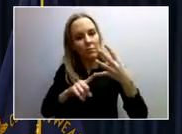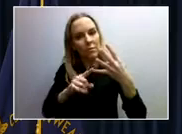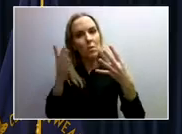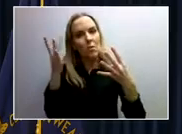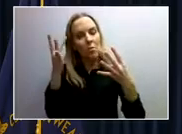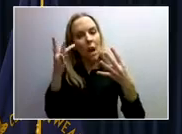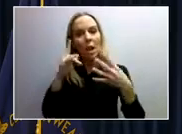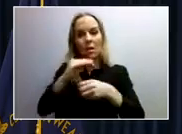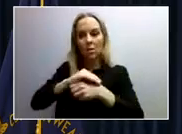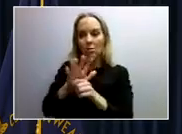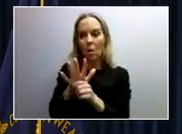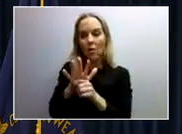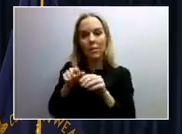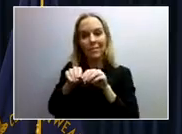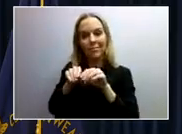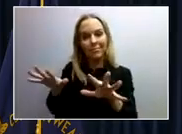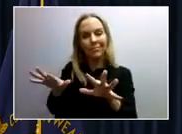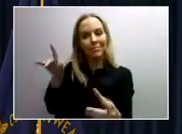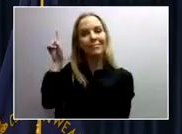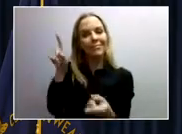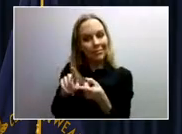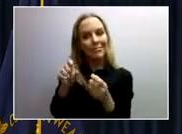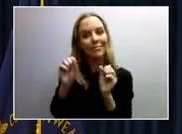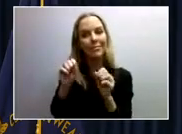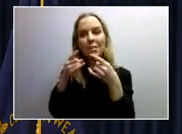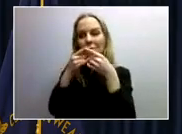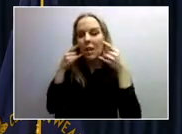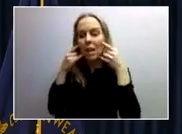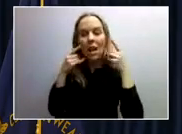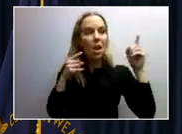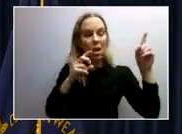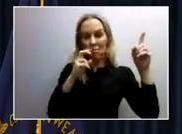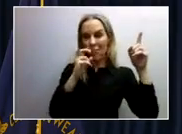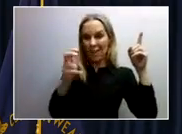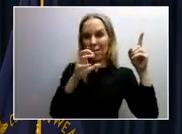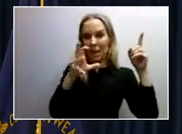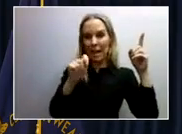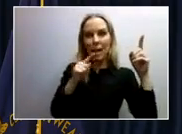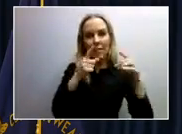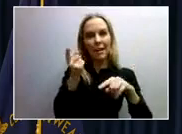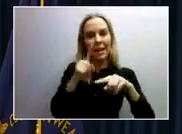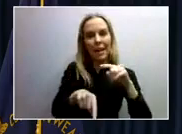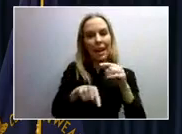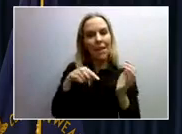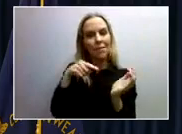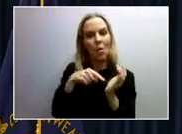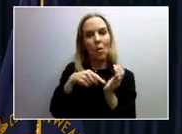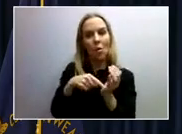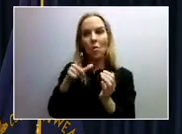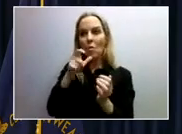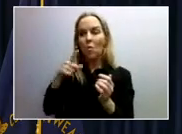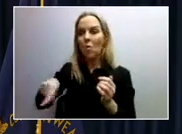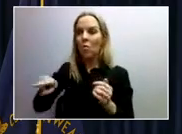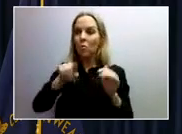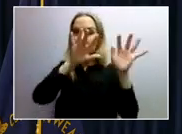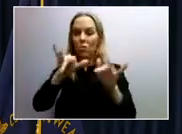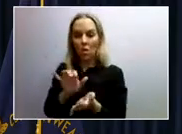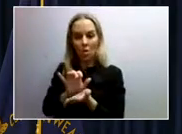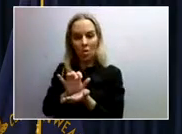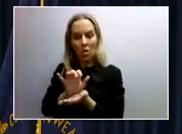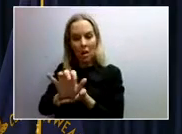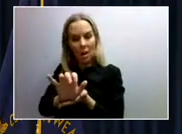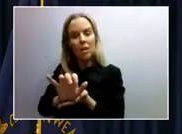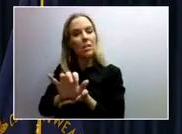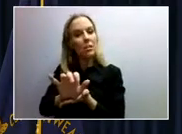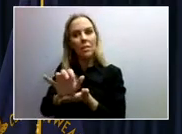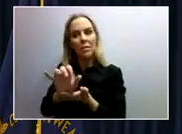COVID. Transportation cannot afford to have plow drivers in quarantine. They need to be available for